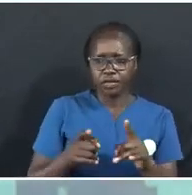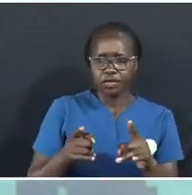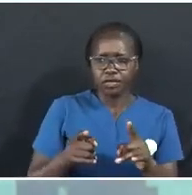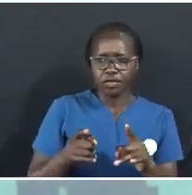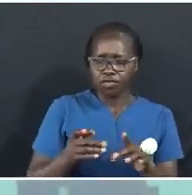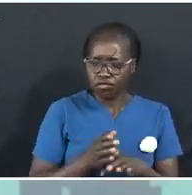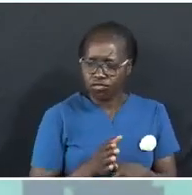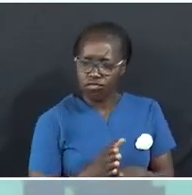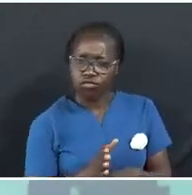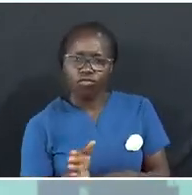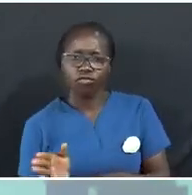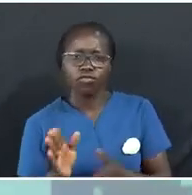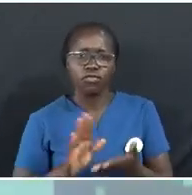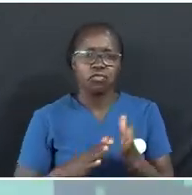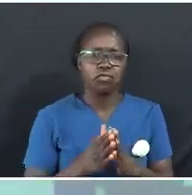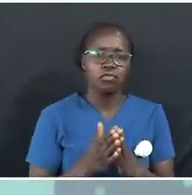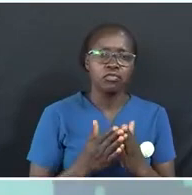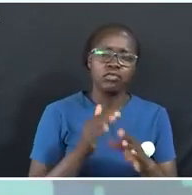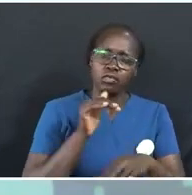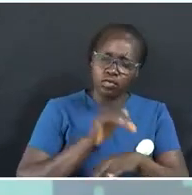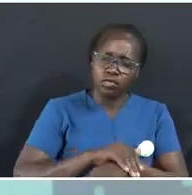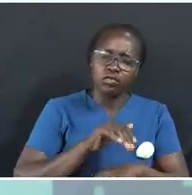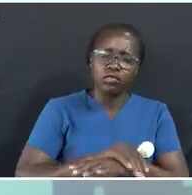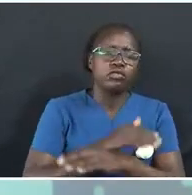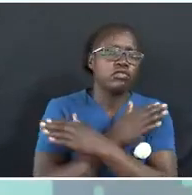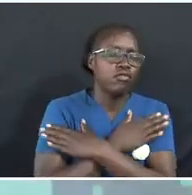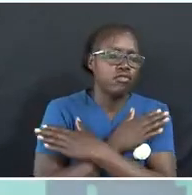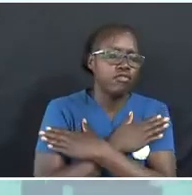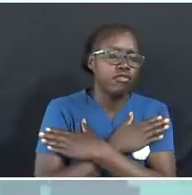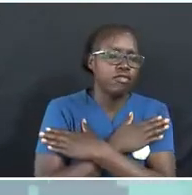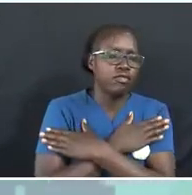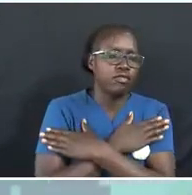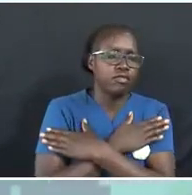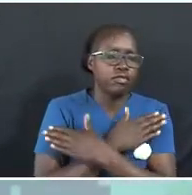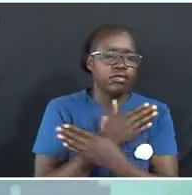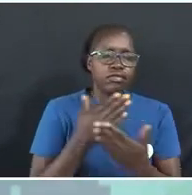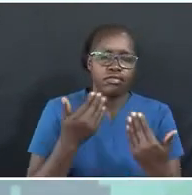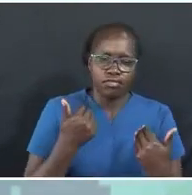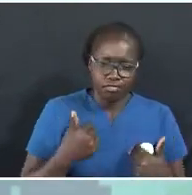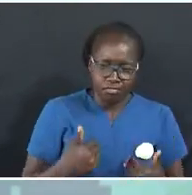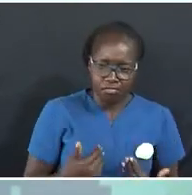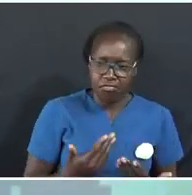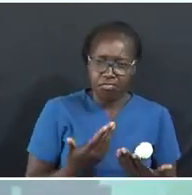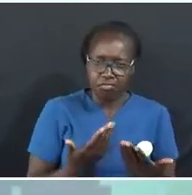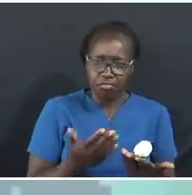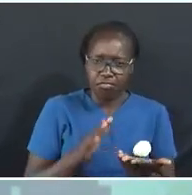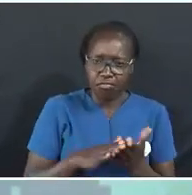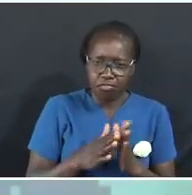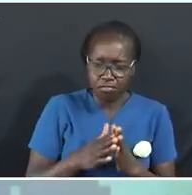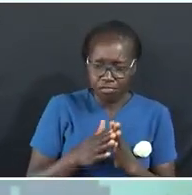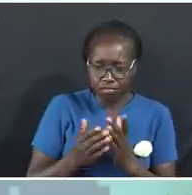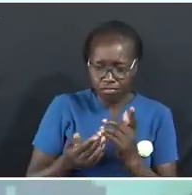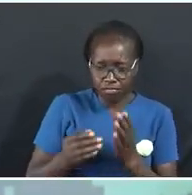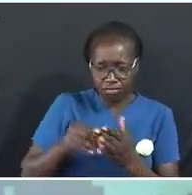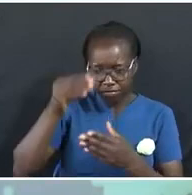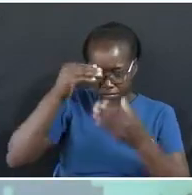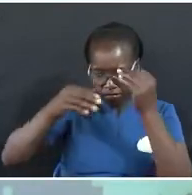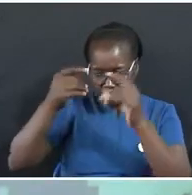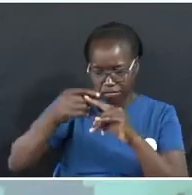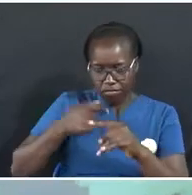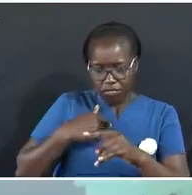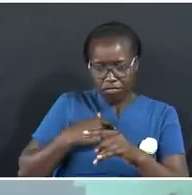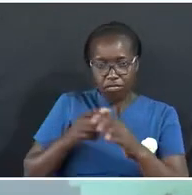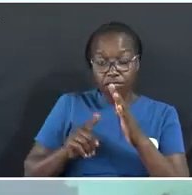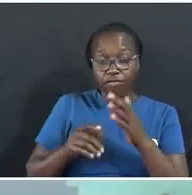together. We have become good friends. I can see it. You are part and parcel of me. The ministry that